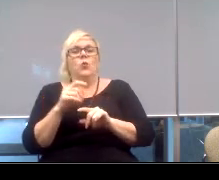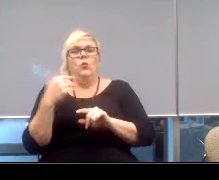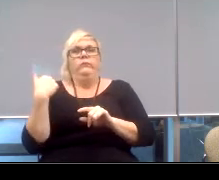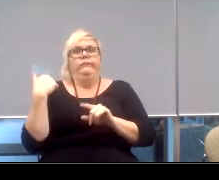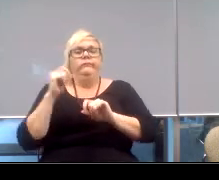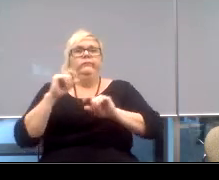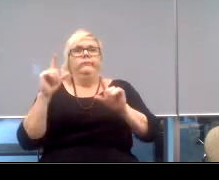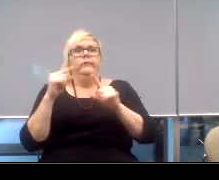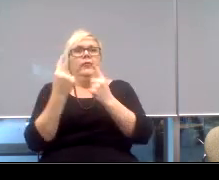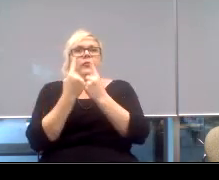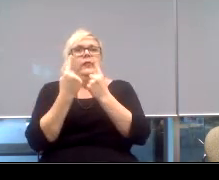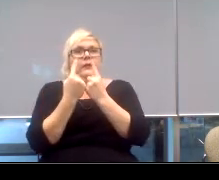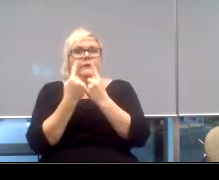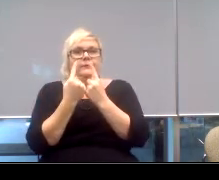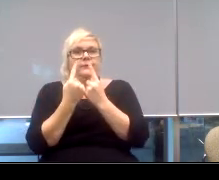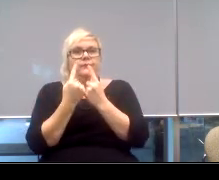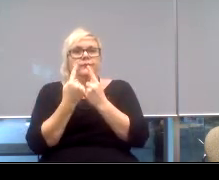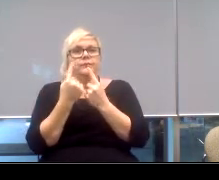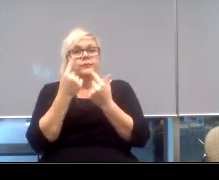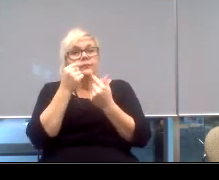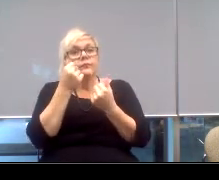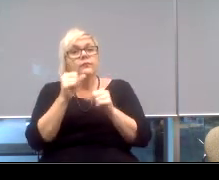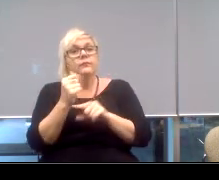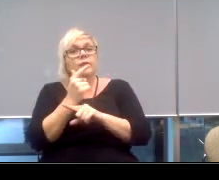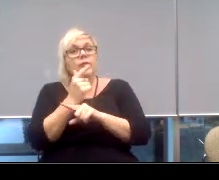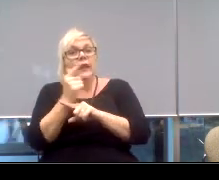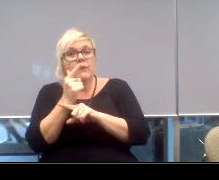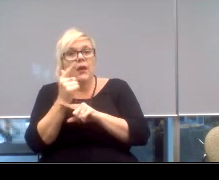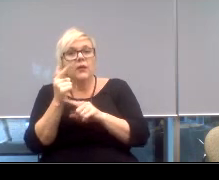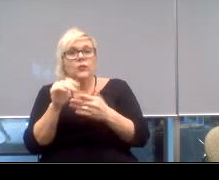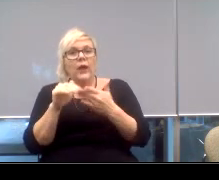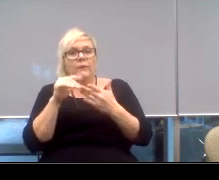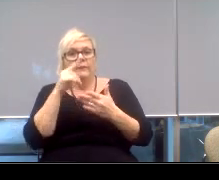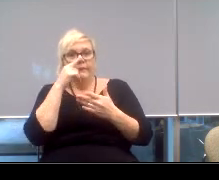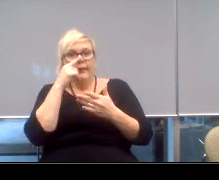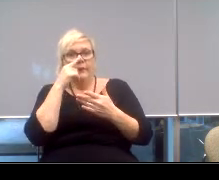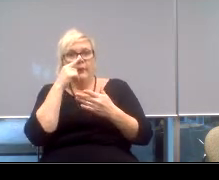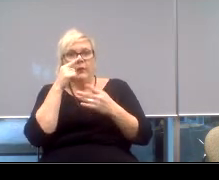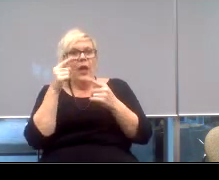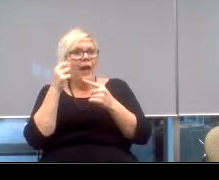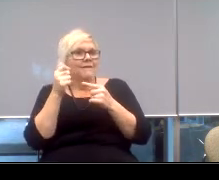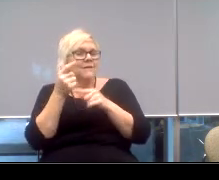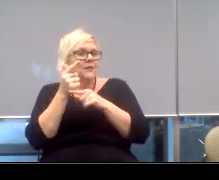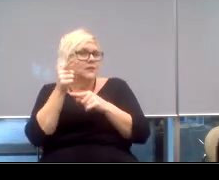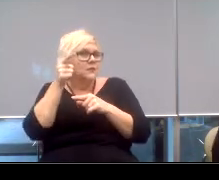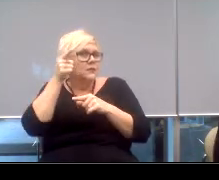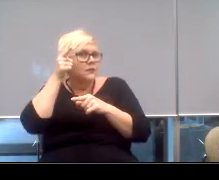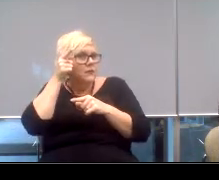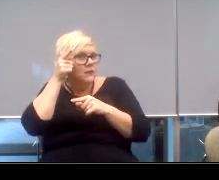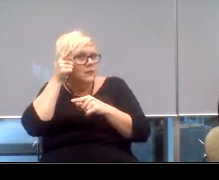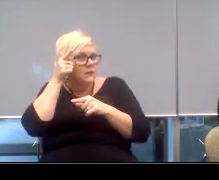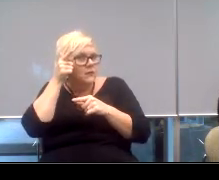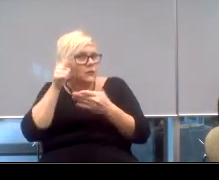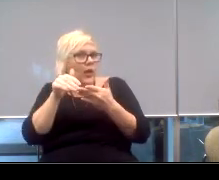Examples include the use of cameras and other solutions to help people navigate, as in this young woman with her glasses